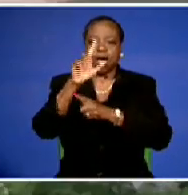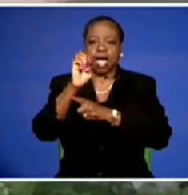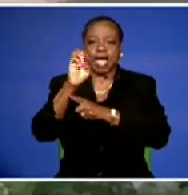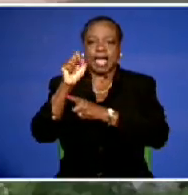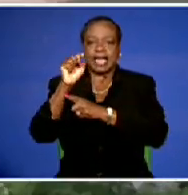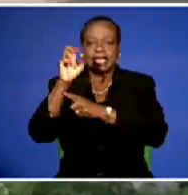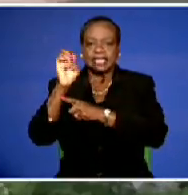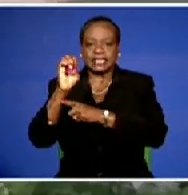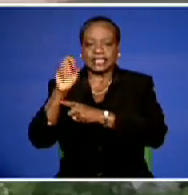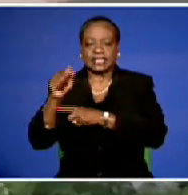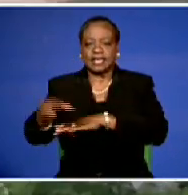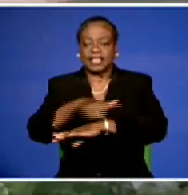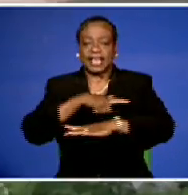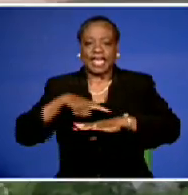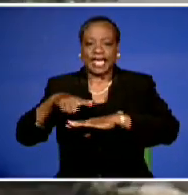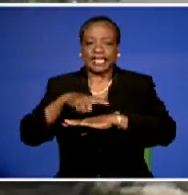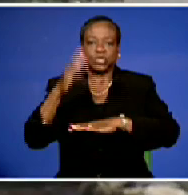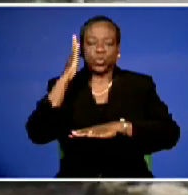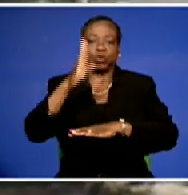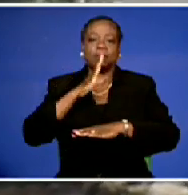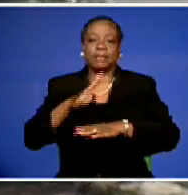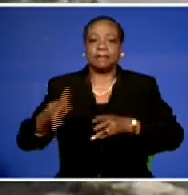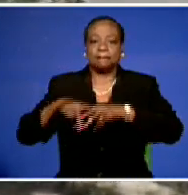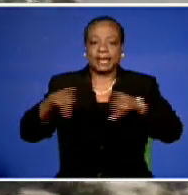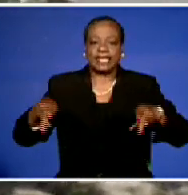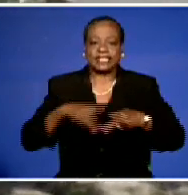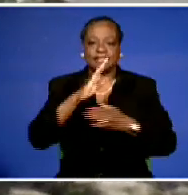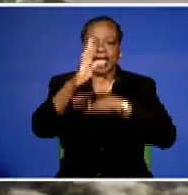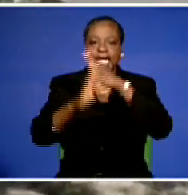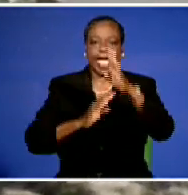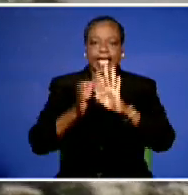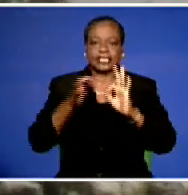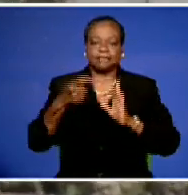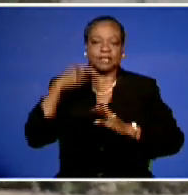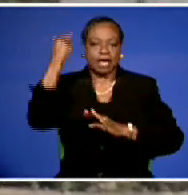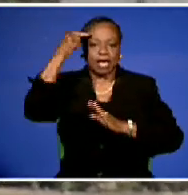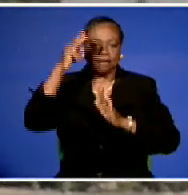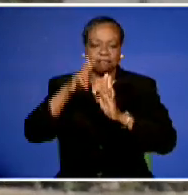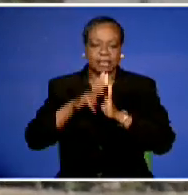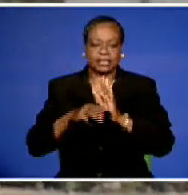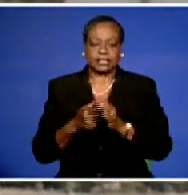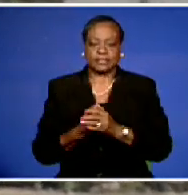be placed in the hands of the government. Betty Thompson-Moss, ZNS Network News.